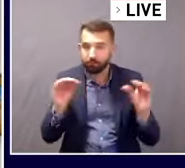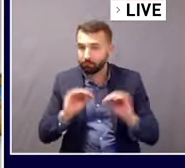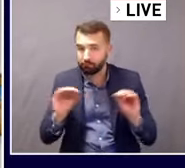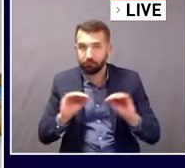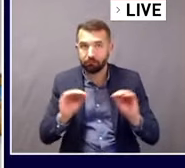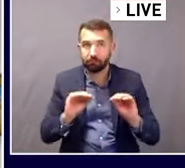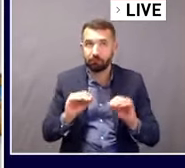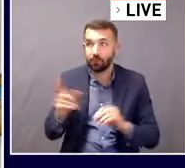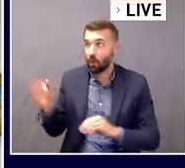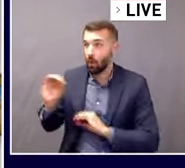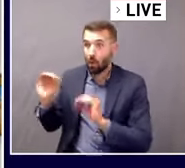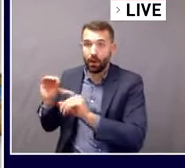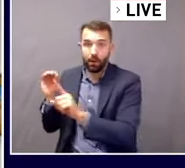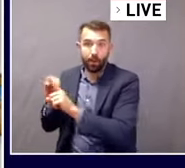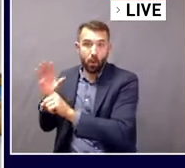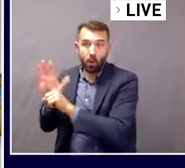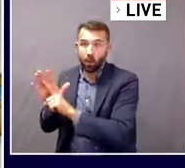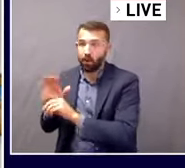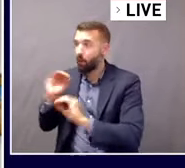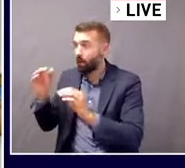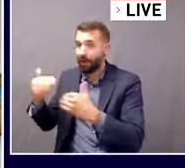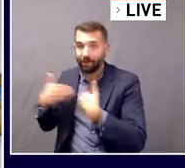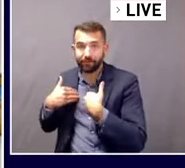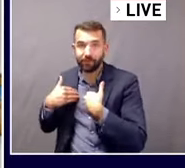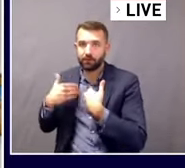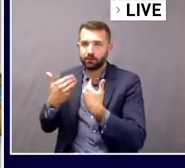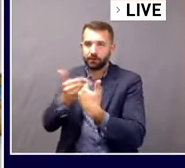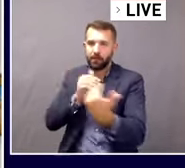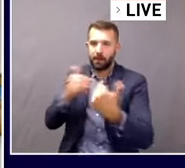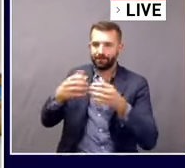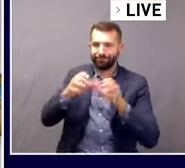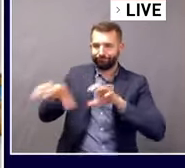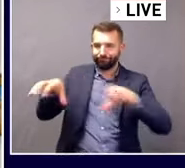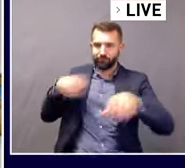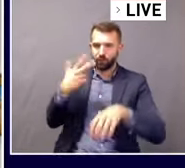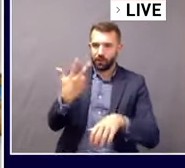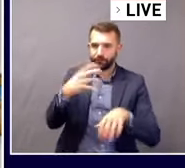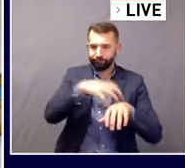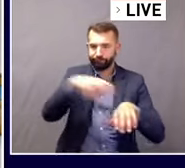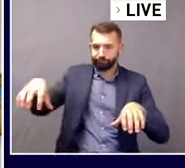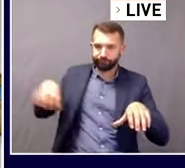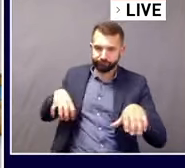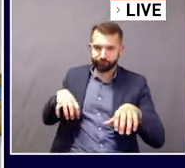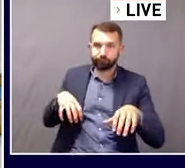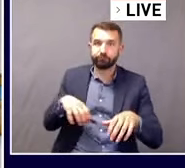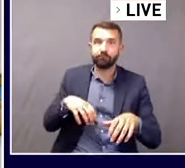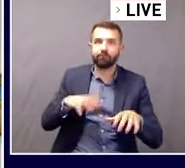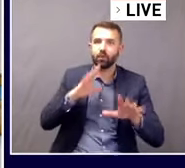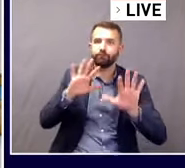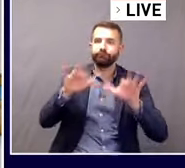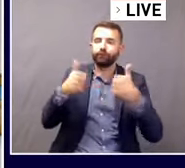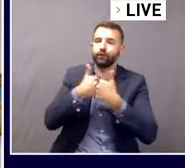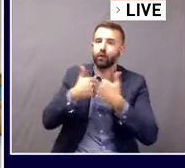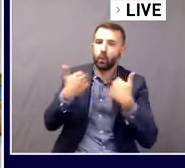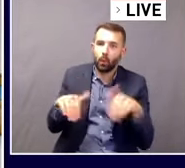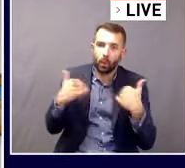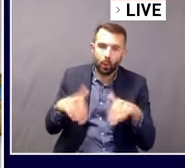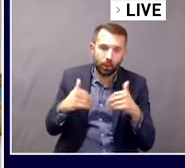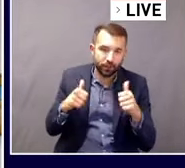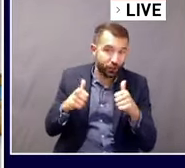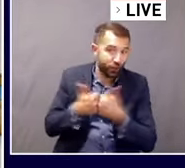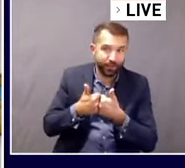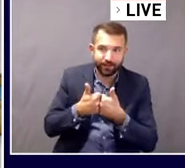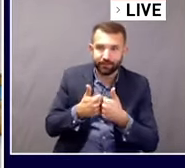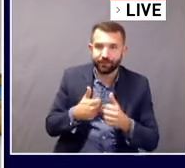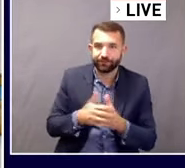all. That is obviously very difficult to accomplish. We've been systematically and consistently